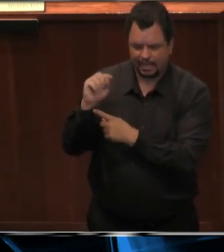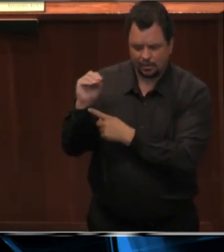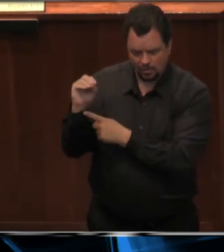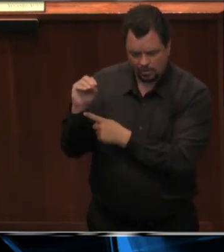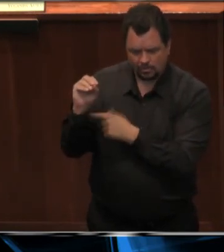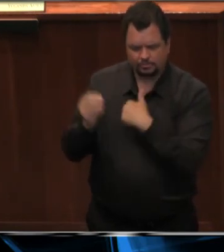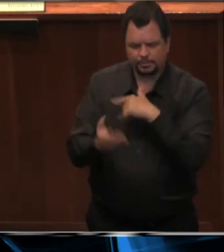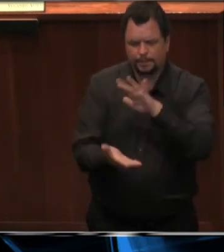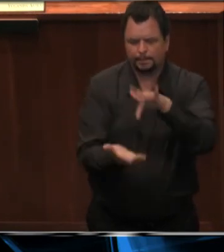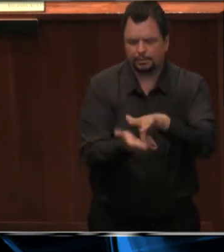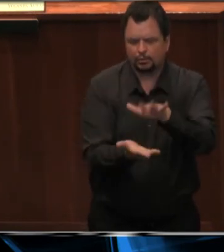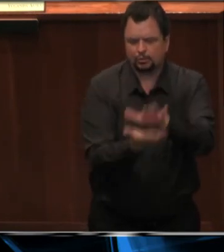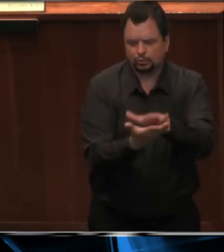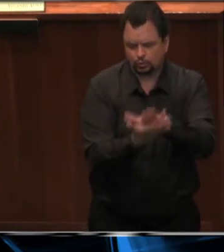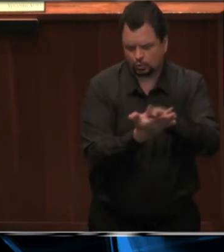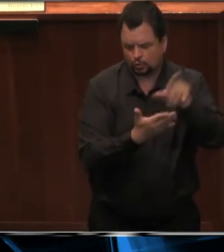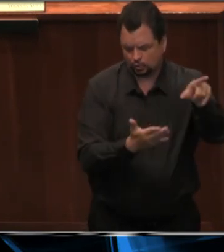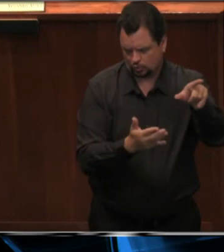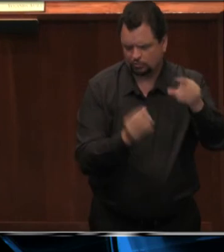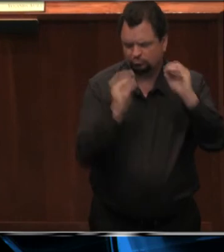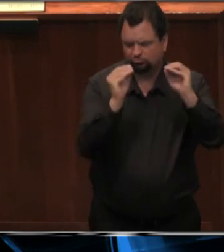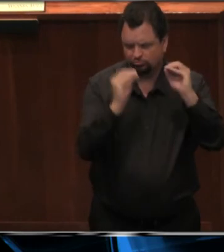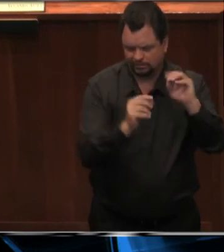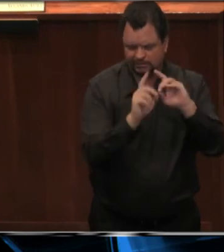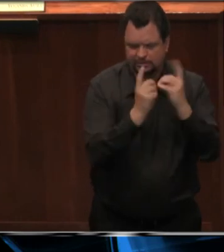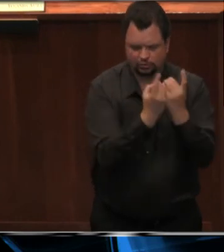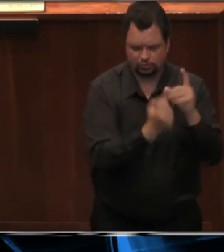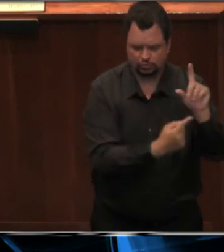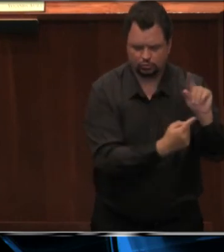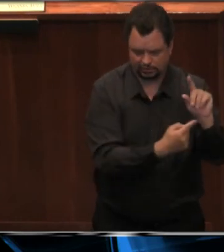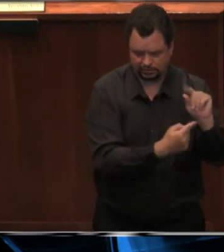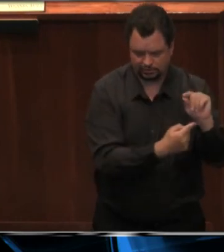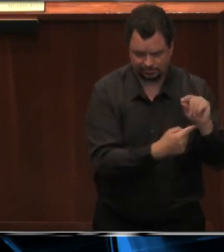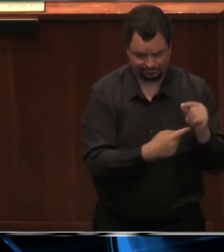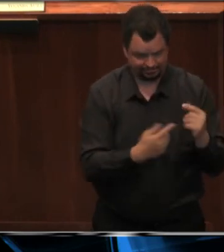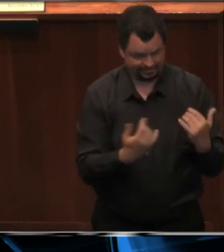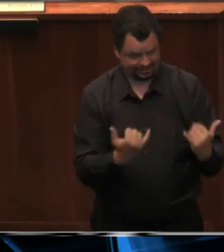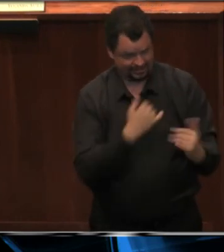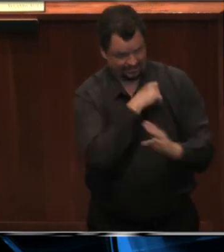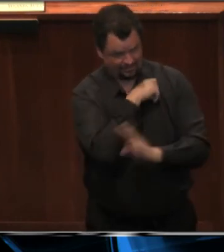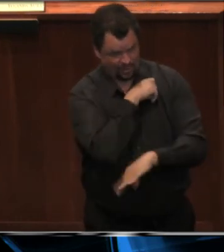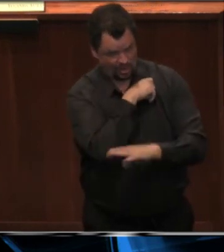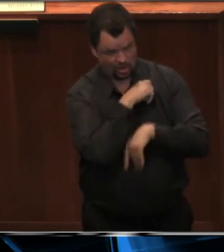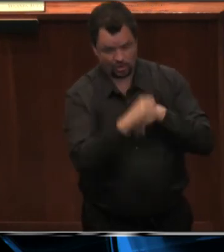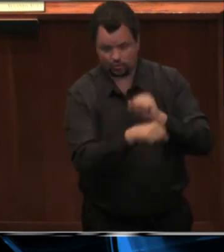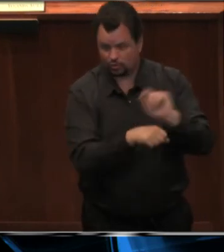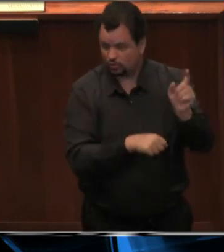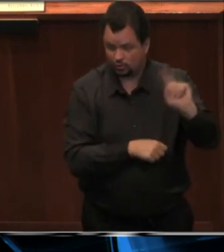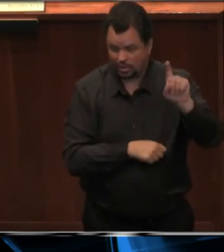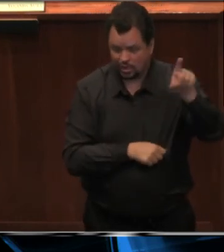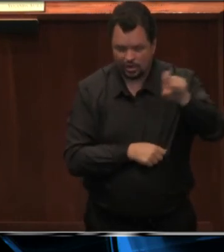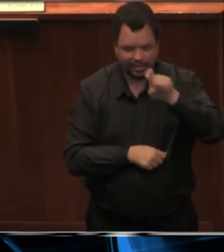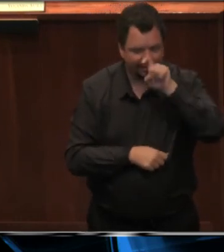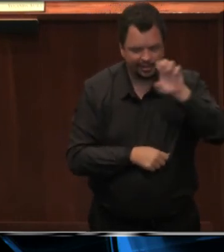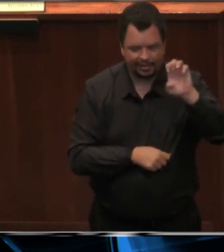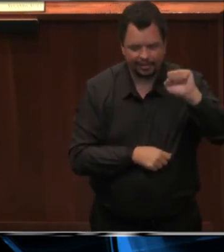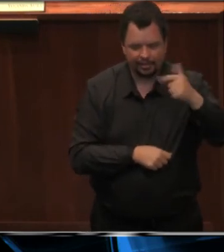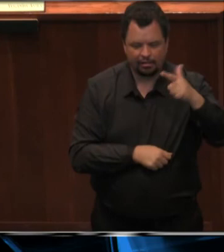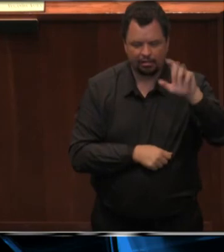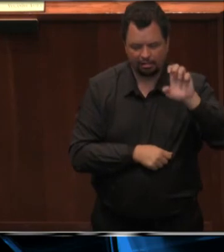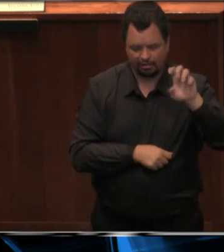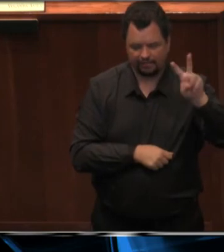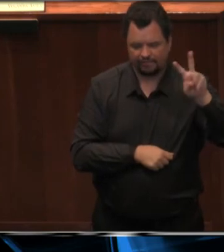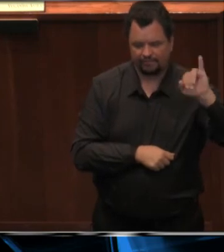at Challenger Middle School for 8 years, and this coming fall I will be at Eagle View Middle School. I am also speaking today as a parent of 2 high